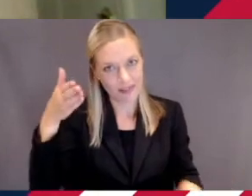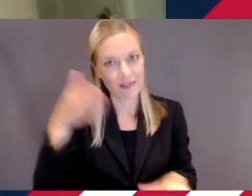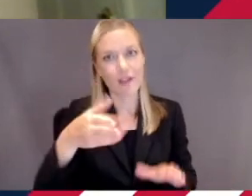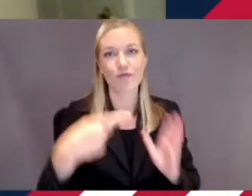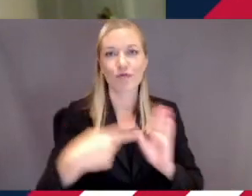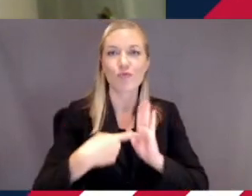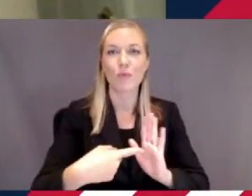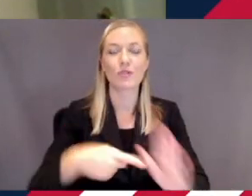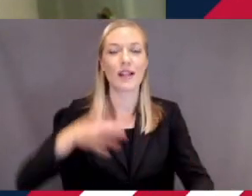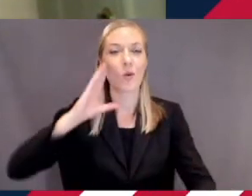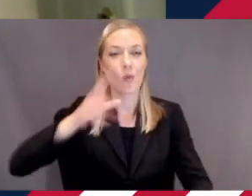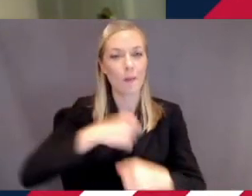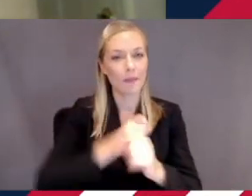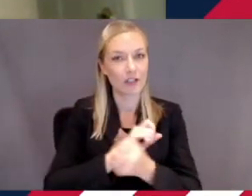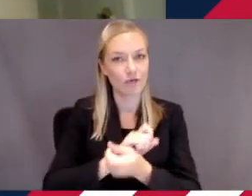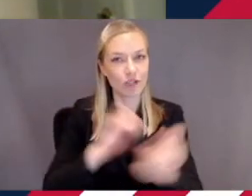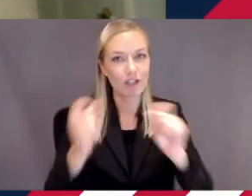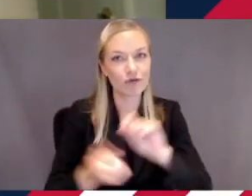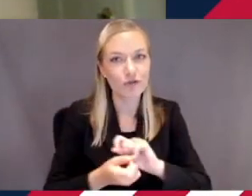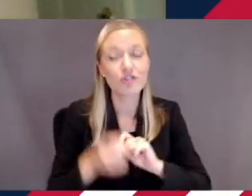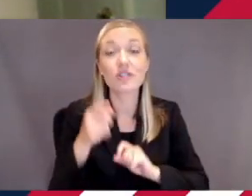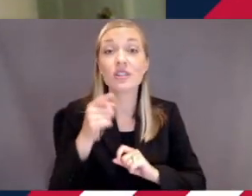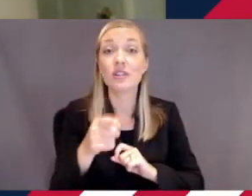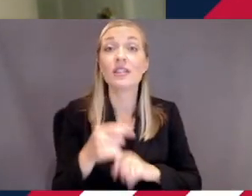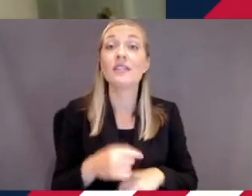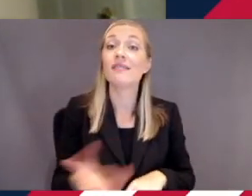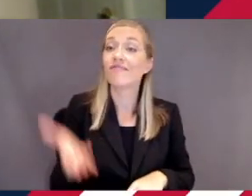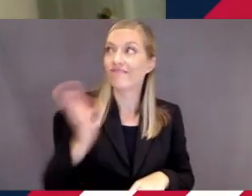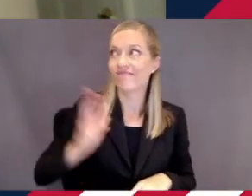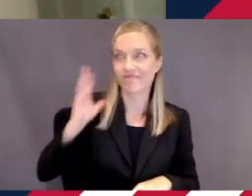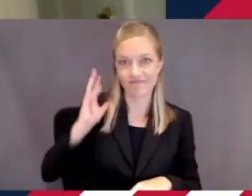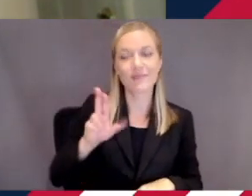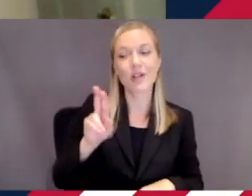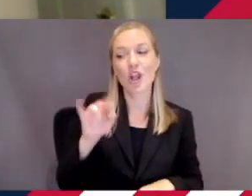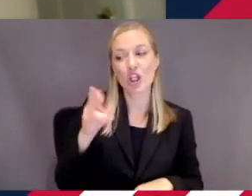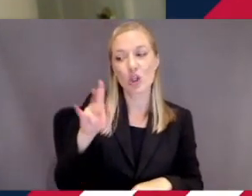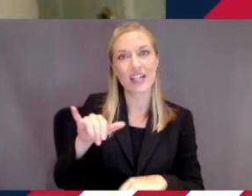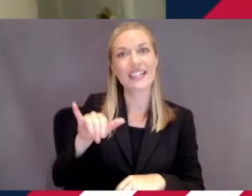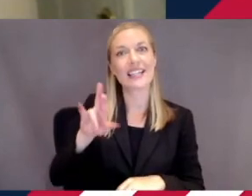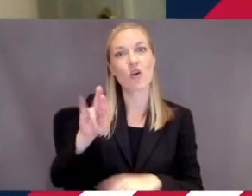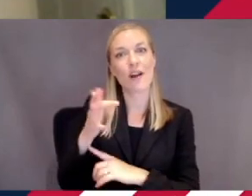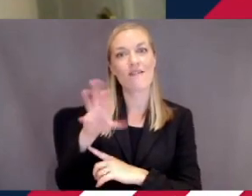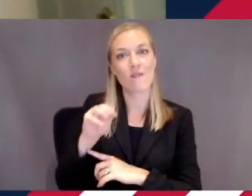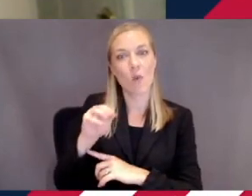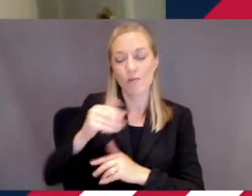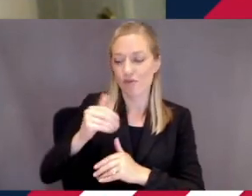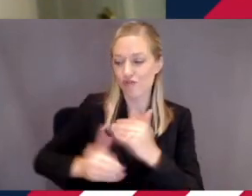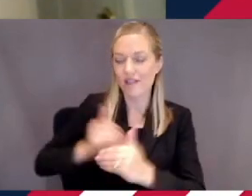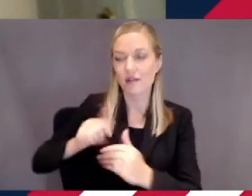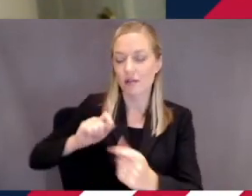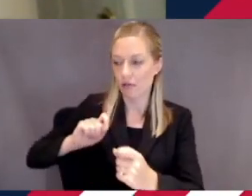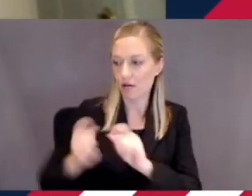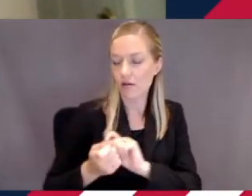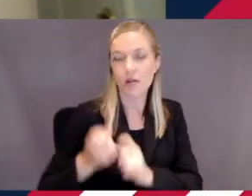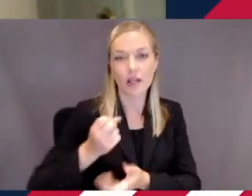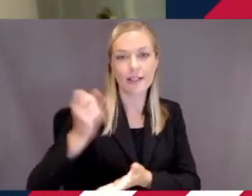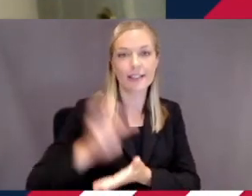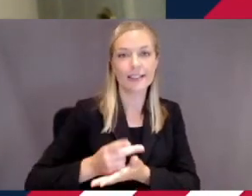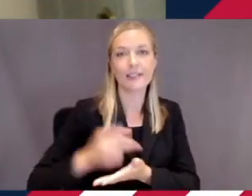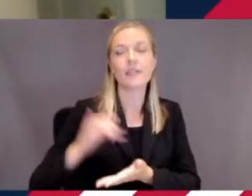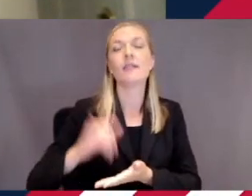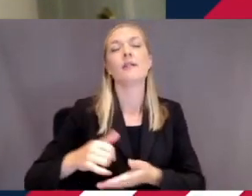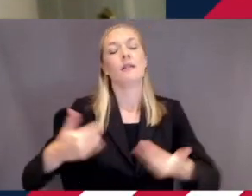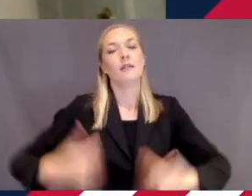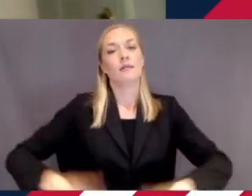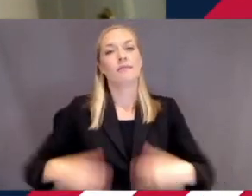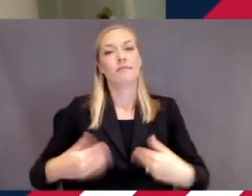that were made through the Unity reform process. Finally, let me close by making an observation as someone